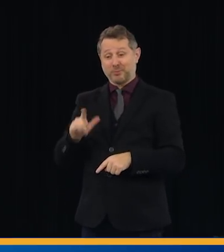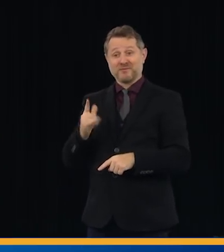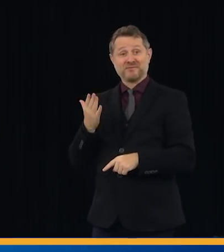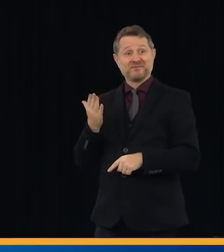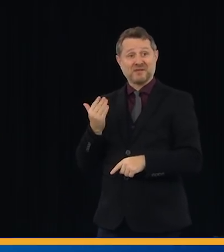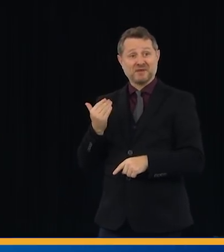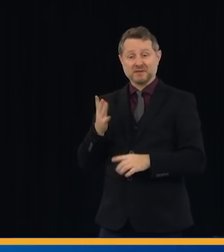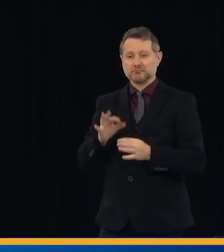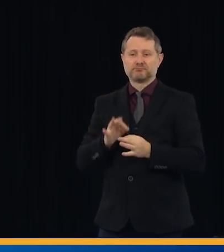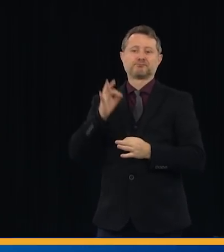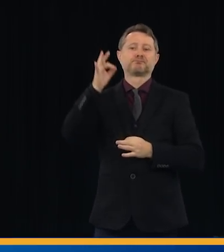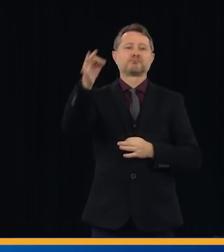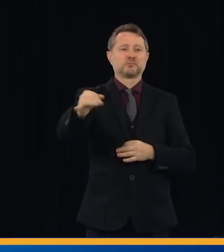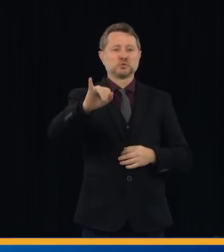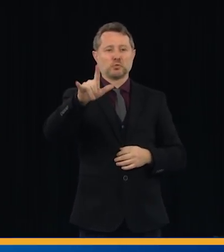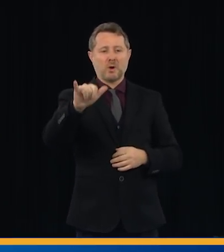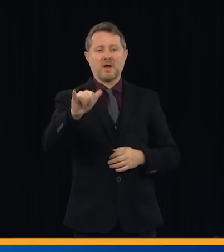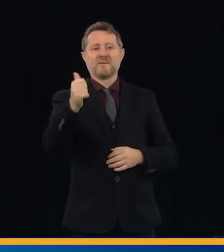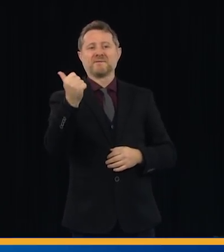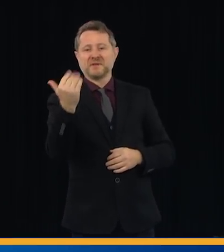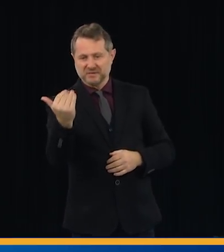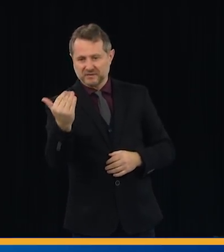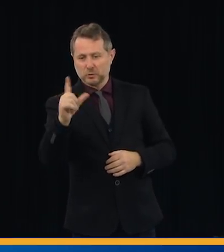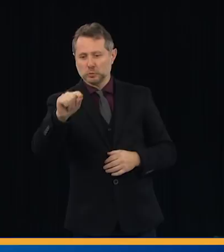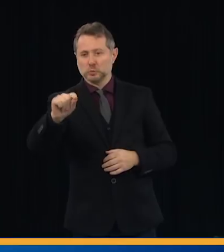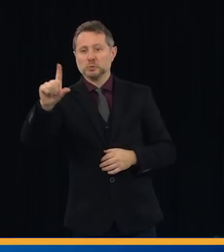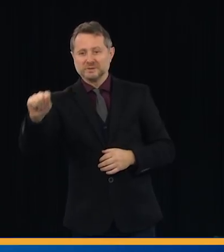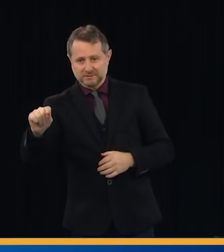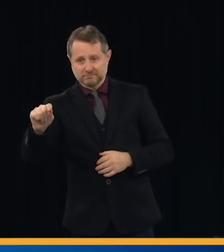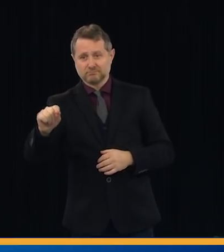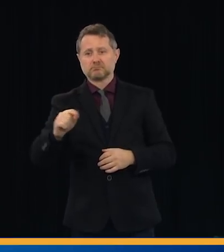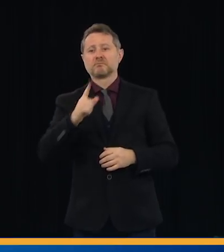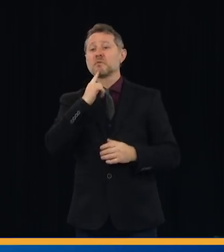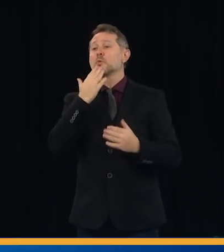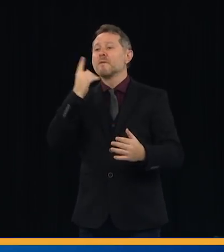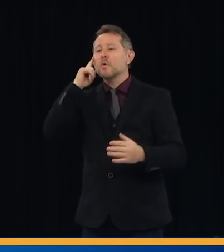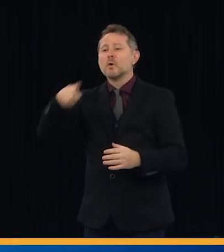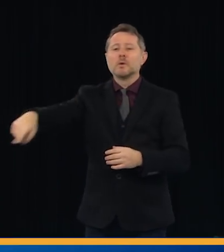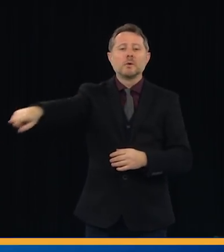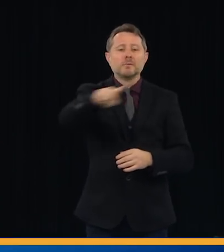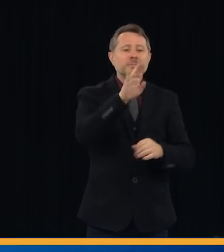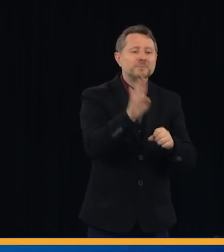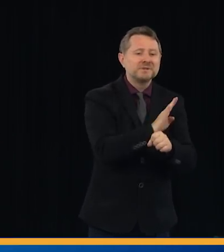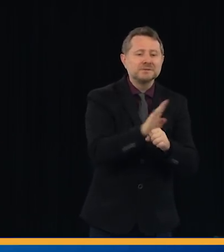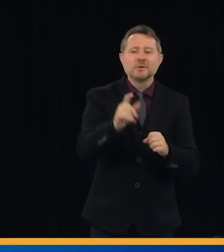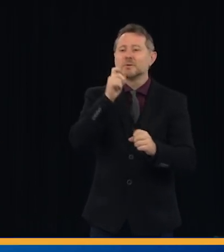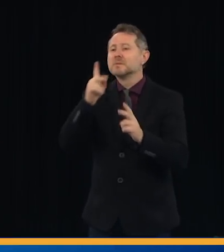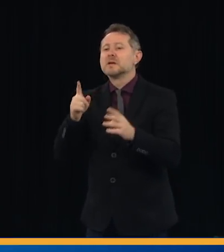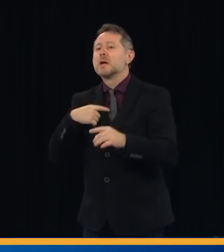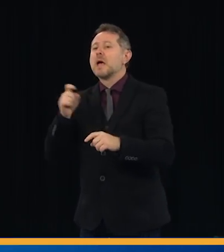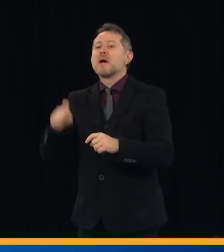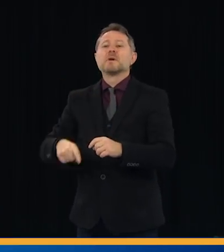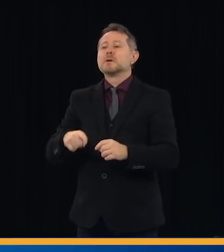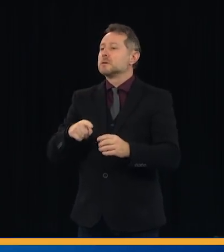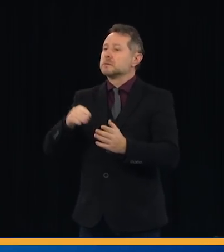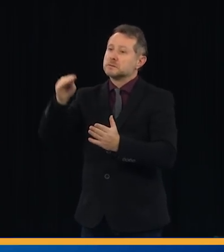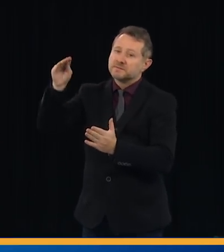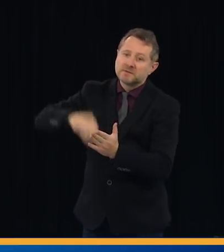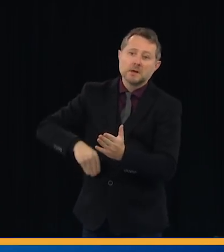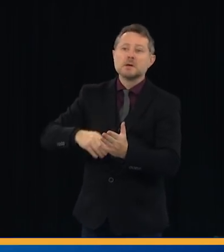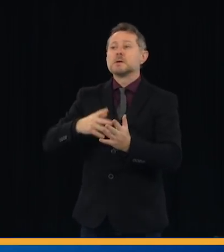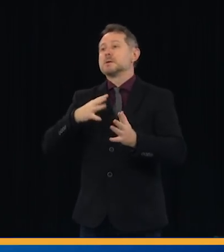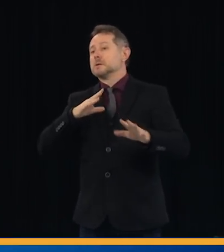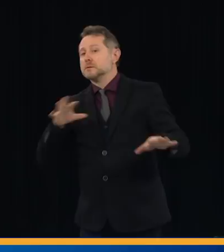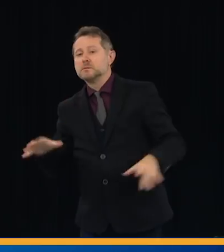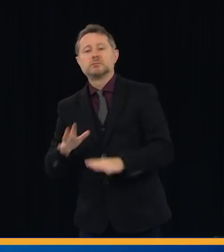news for individuals, for businesses. You don't have to file your state tax return. You file it with the federal tax return on